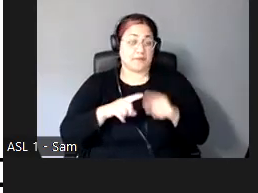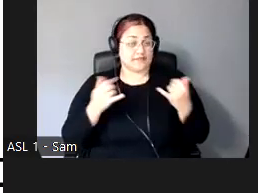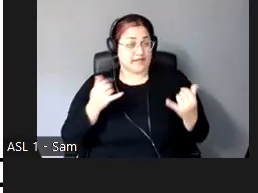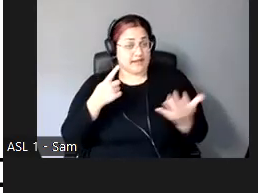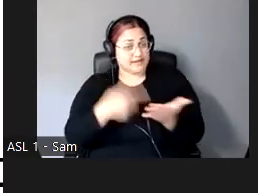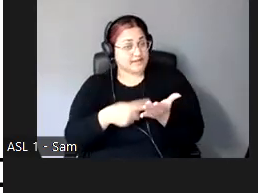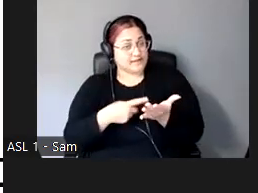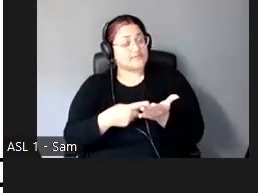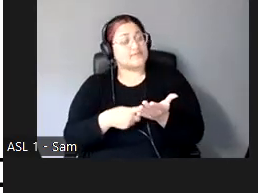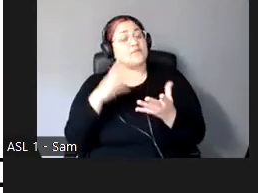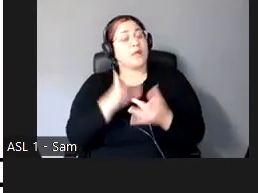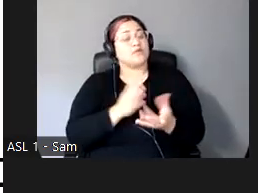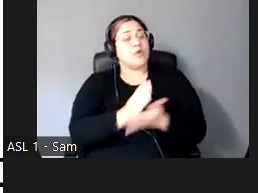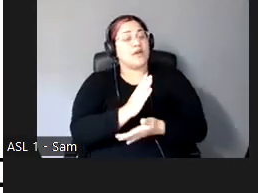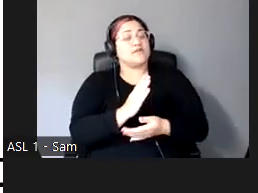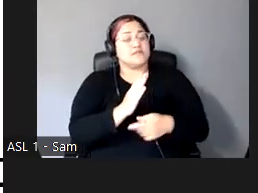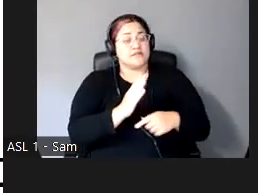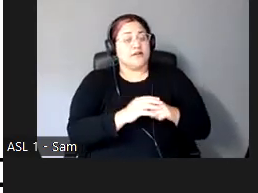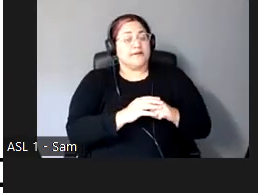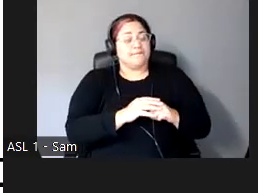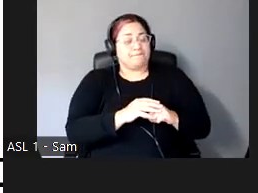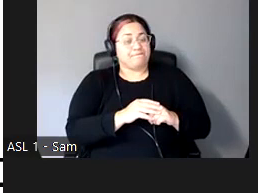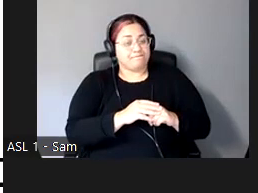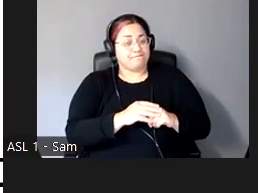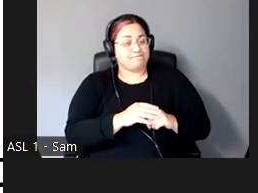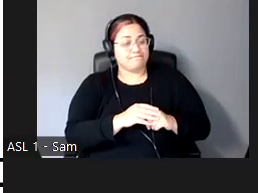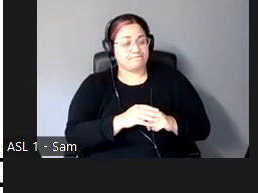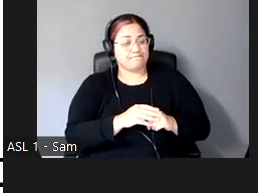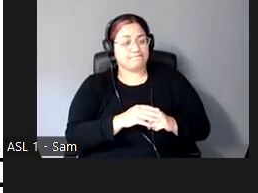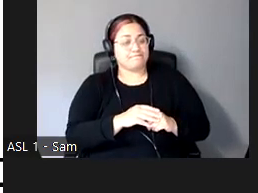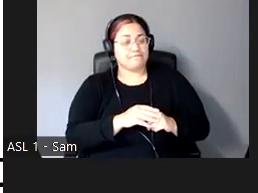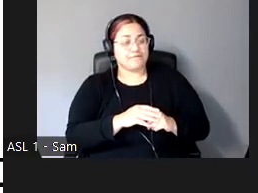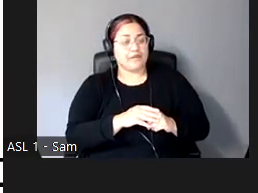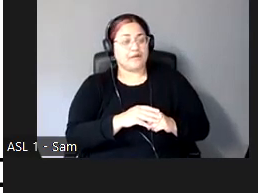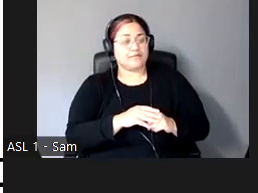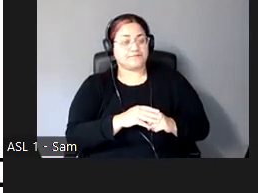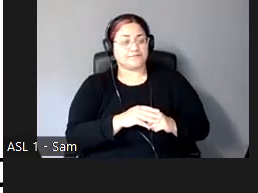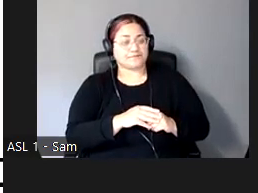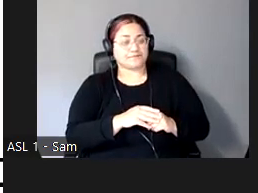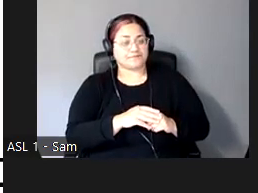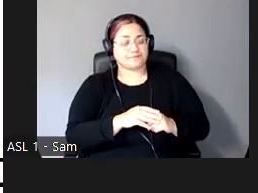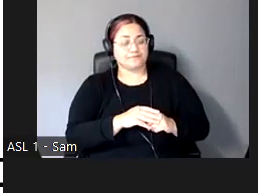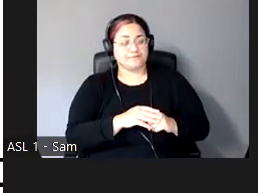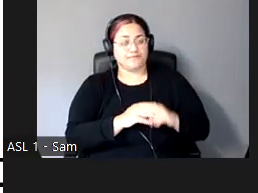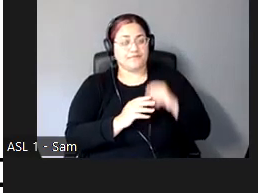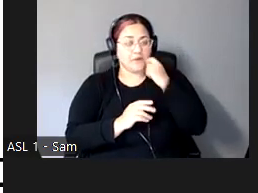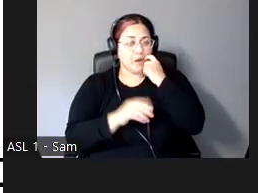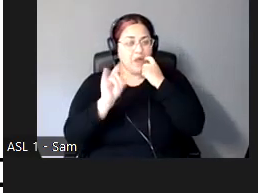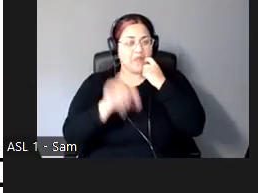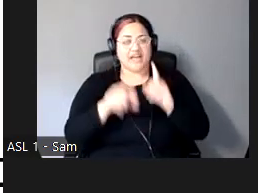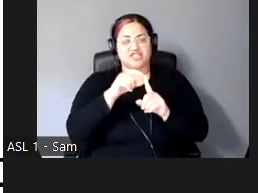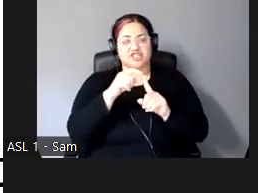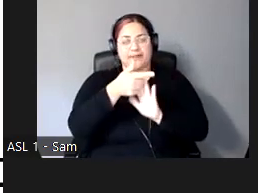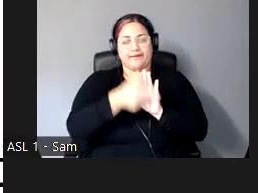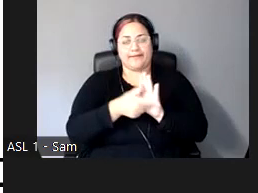sometimes in looking into this further, the term around parent alienation, which does in